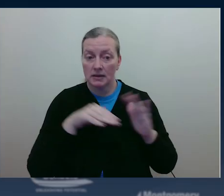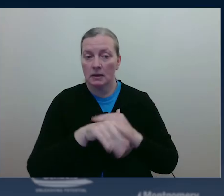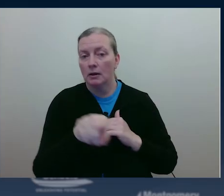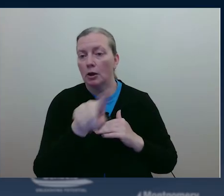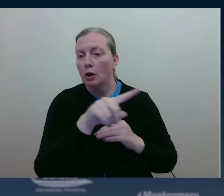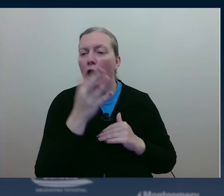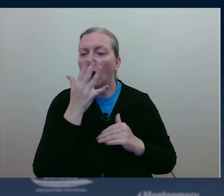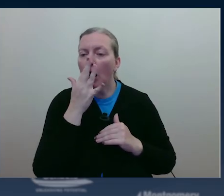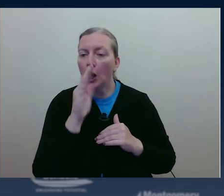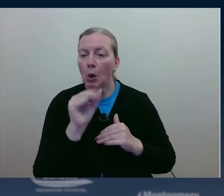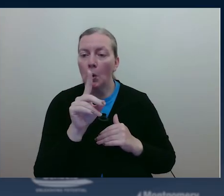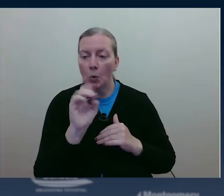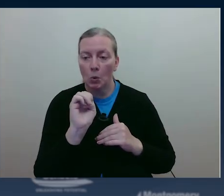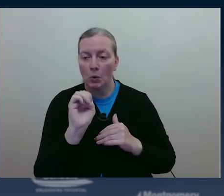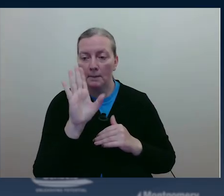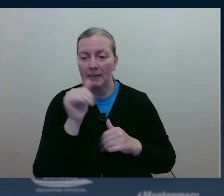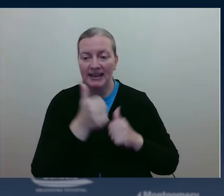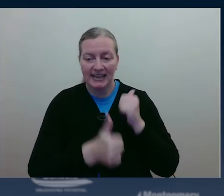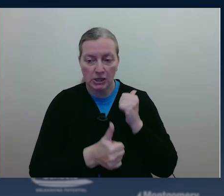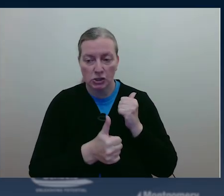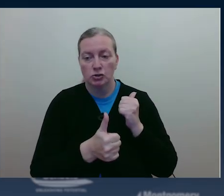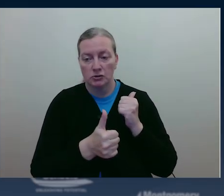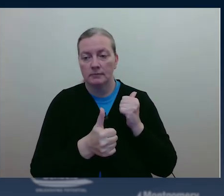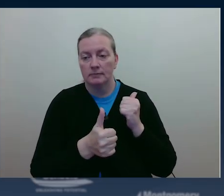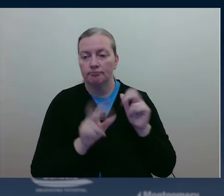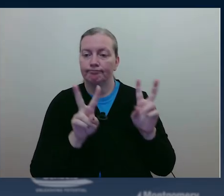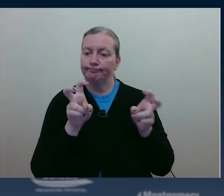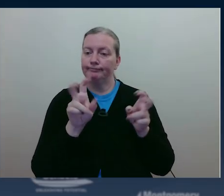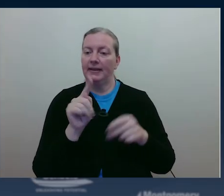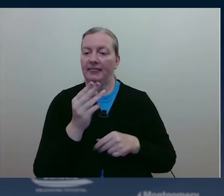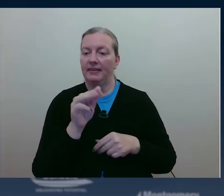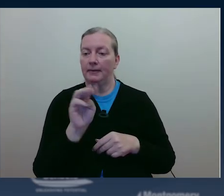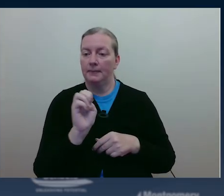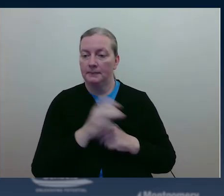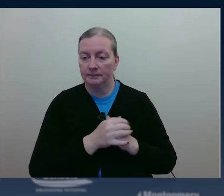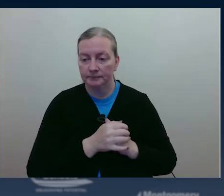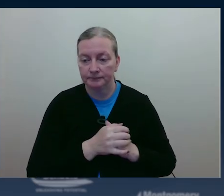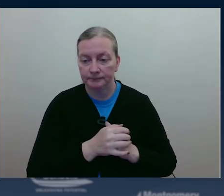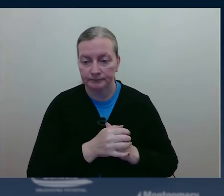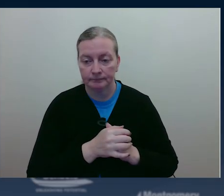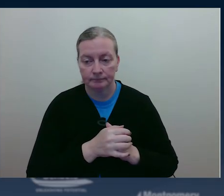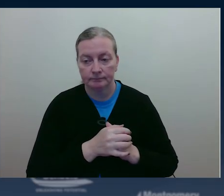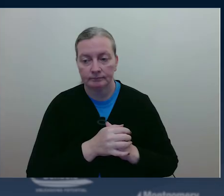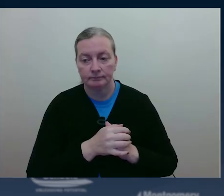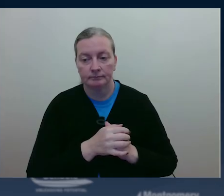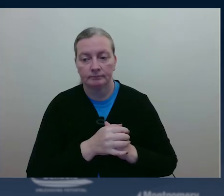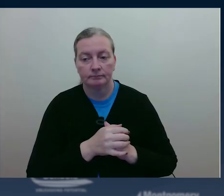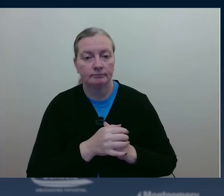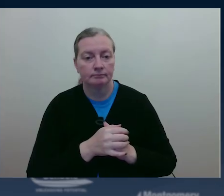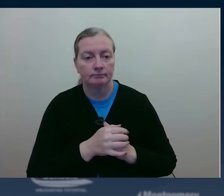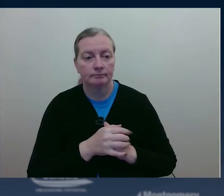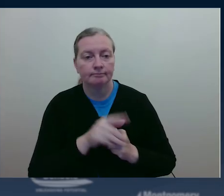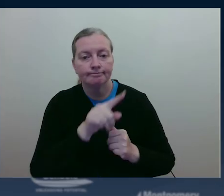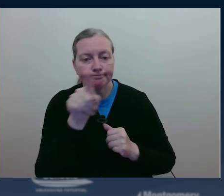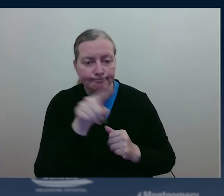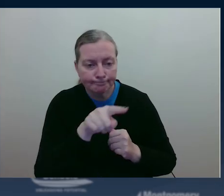those aloud to everybody. These themes were developed in collaboration with our design team, who used information from over 10,000